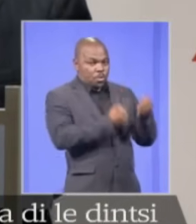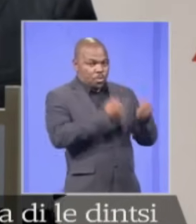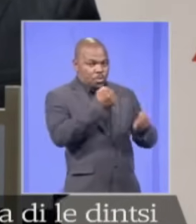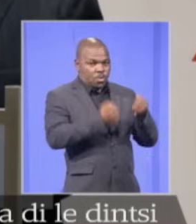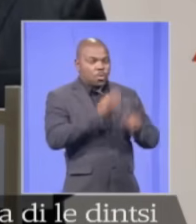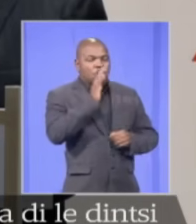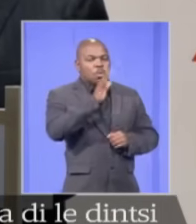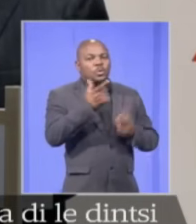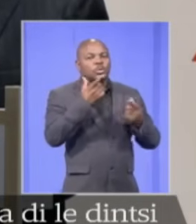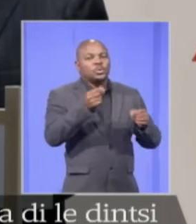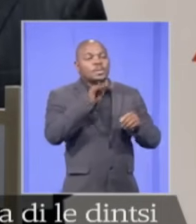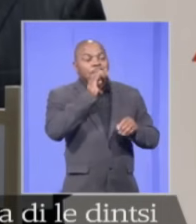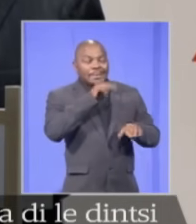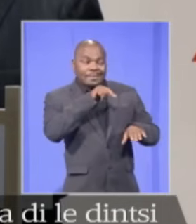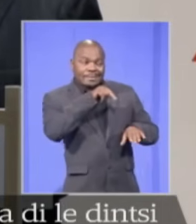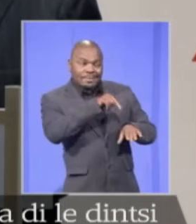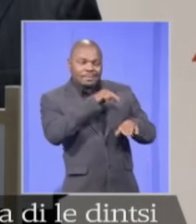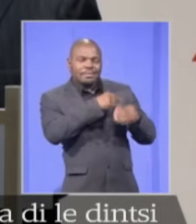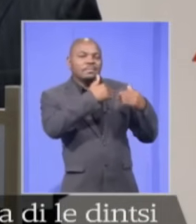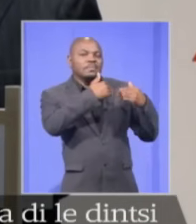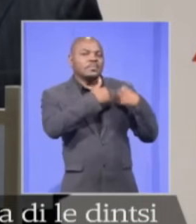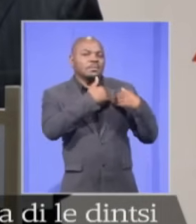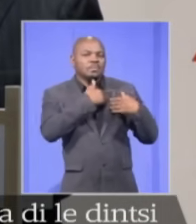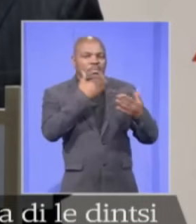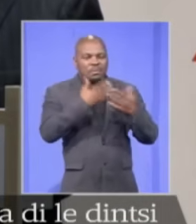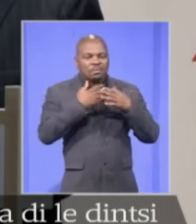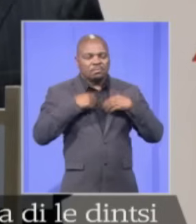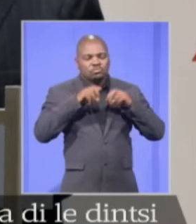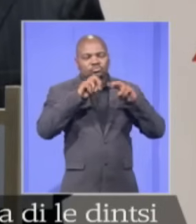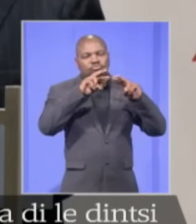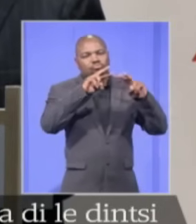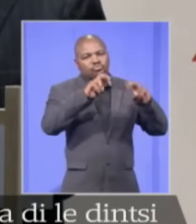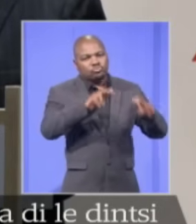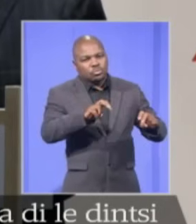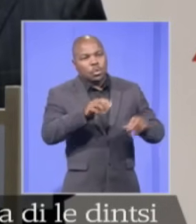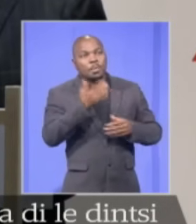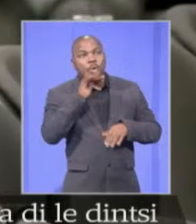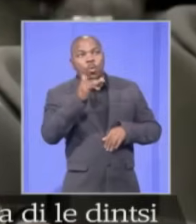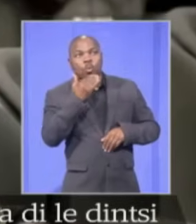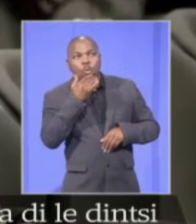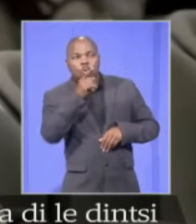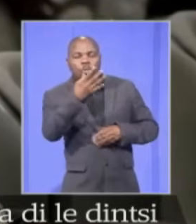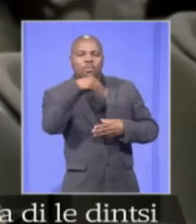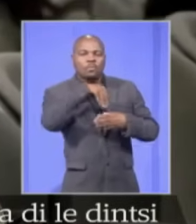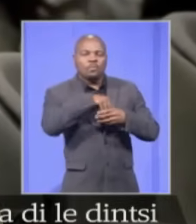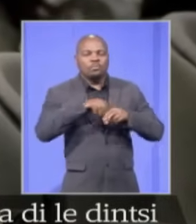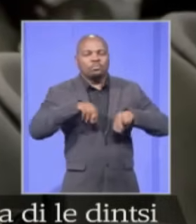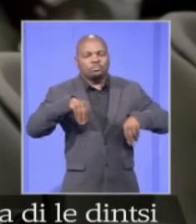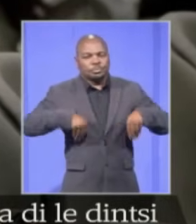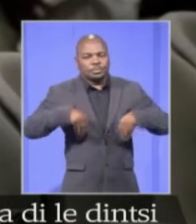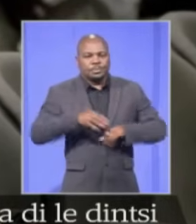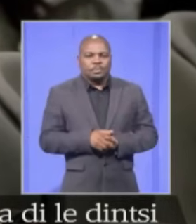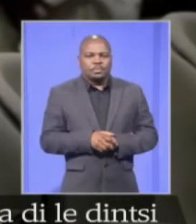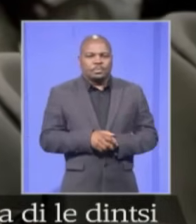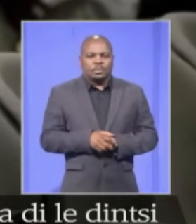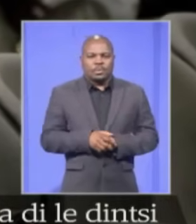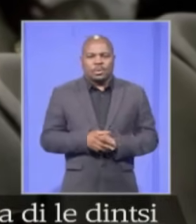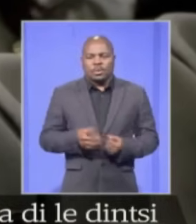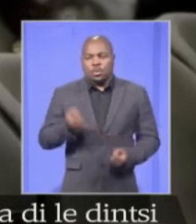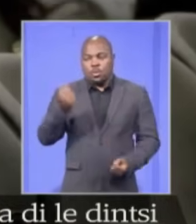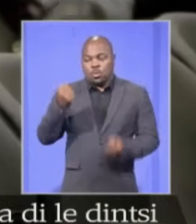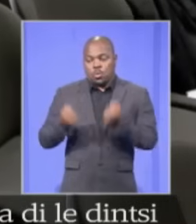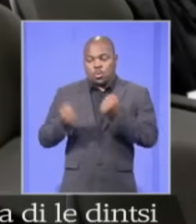a jurisdictional basis to investigate and prosecute those who were complicit in their theft. Melawana ya kgotlatshekelo e